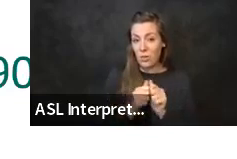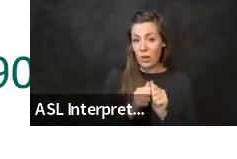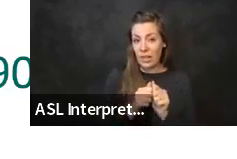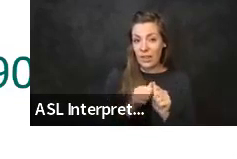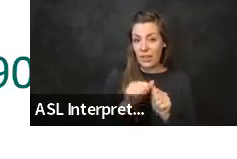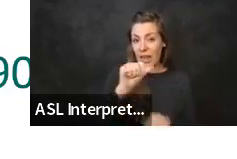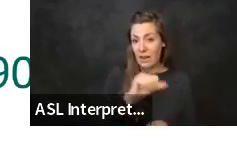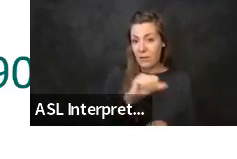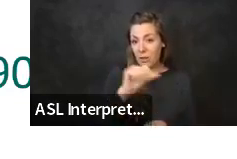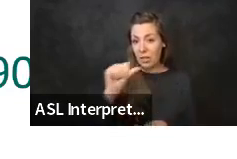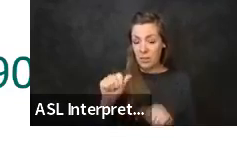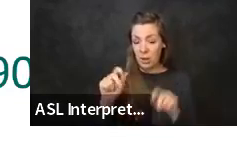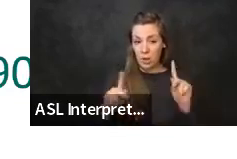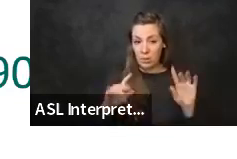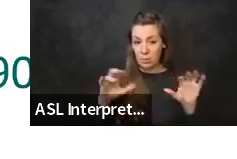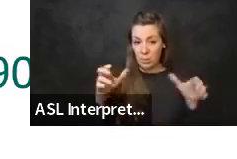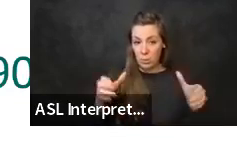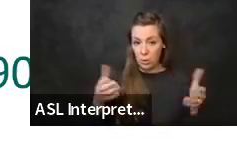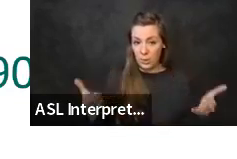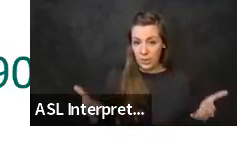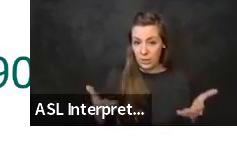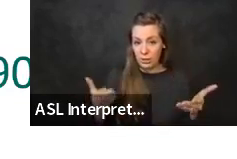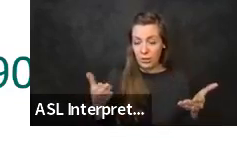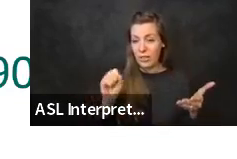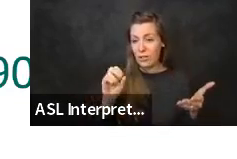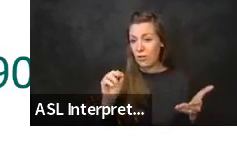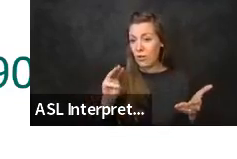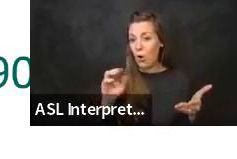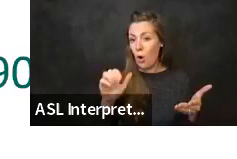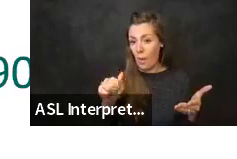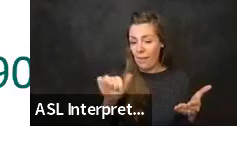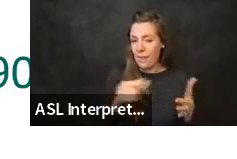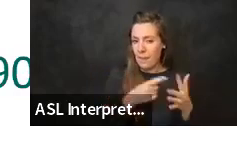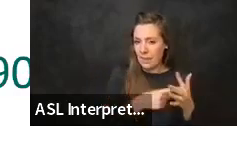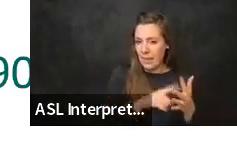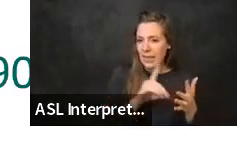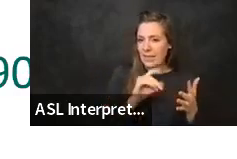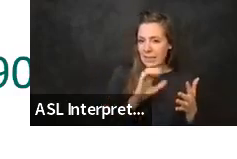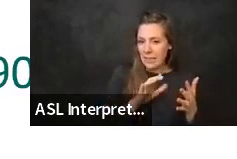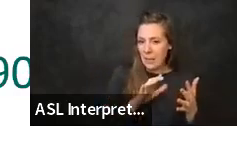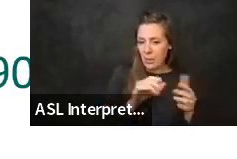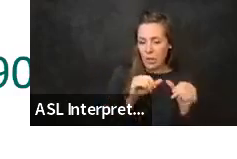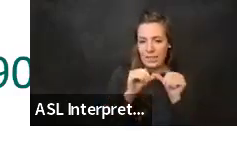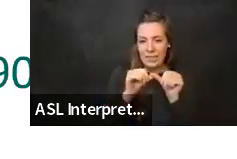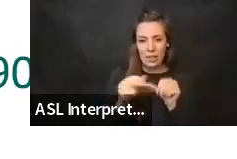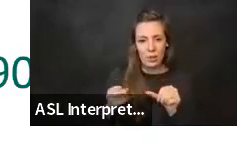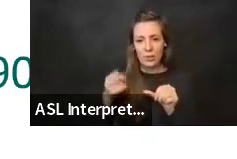African-American population in Sonoma County that began in December and has remained elevated.